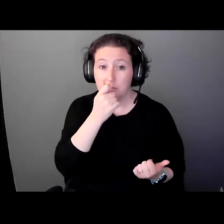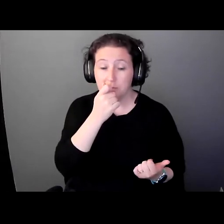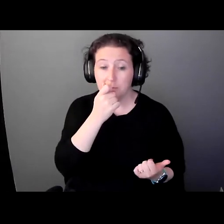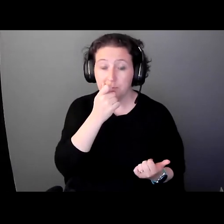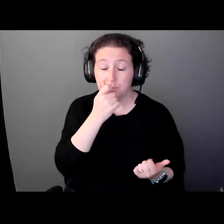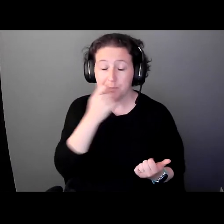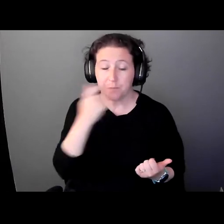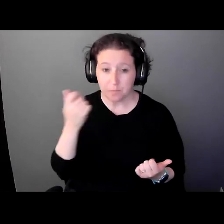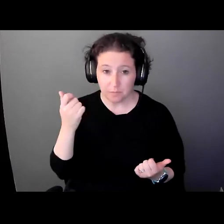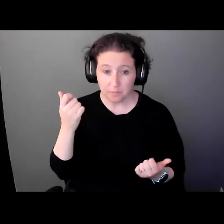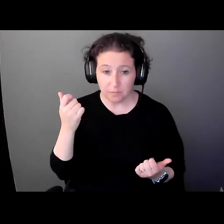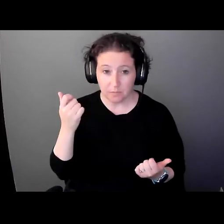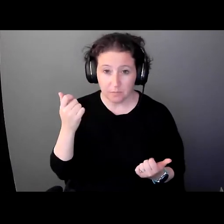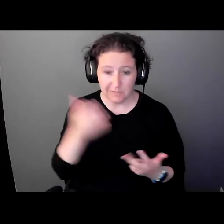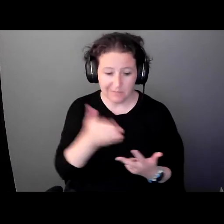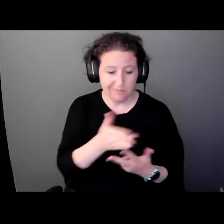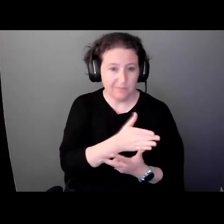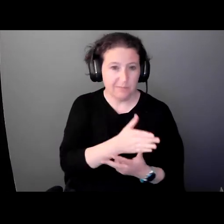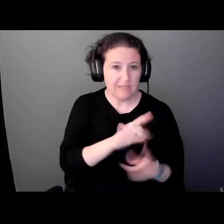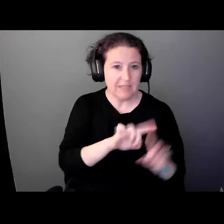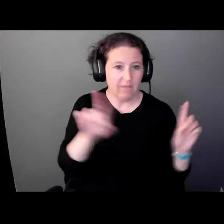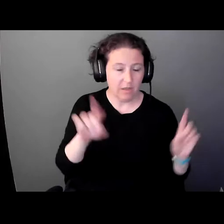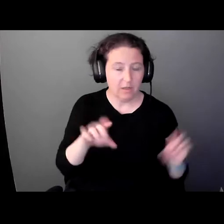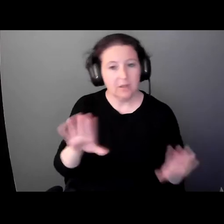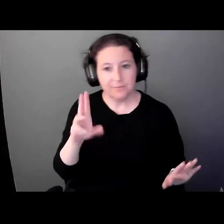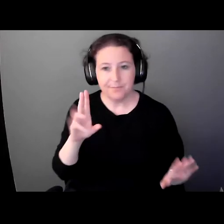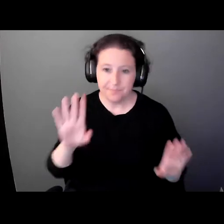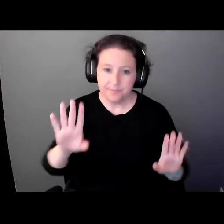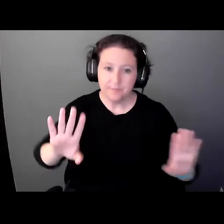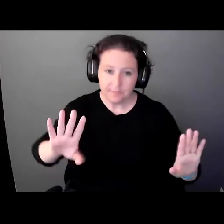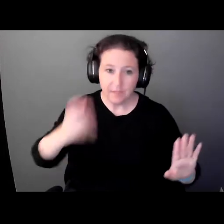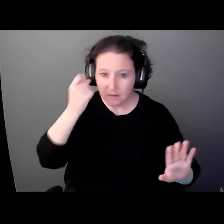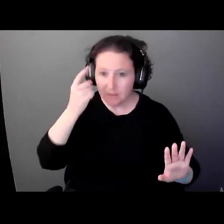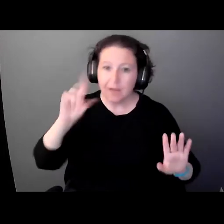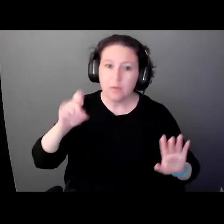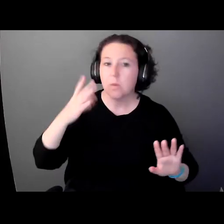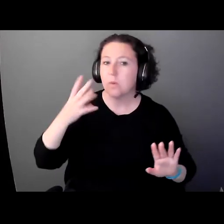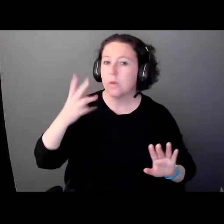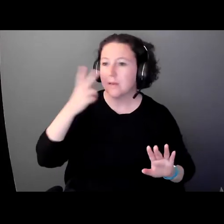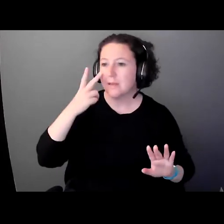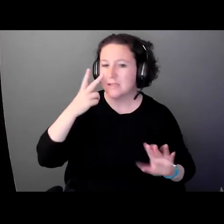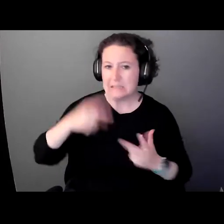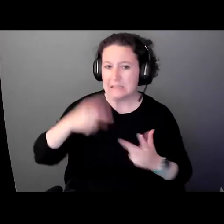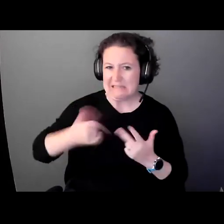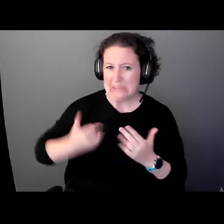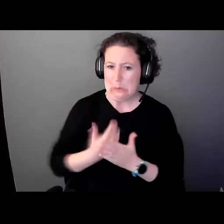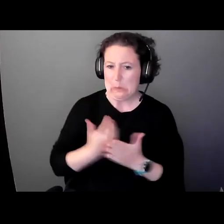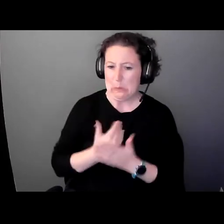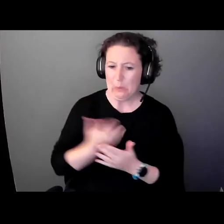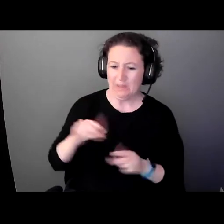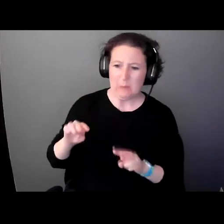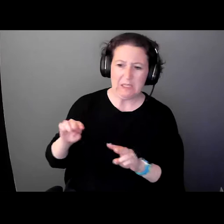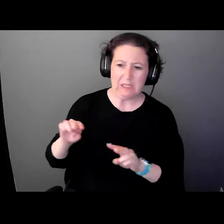than previously. We'll see as the cases accrue. But I think the